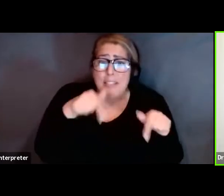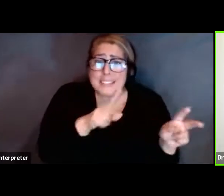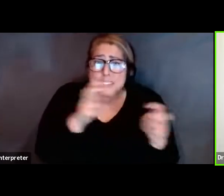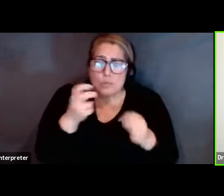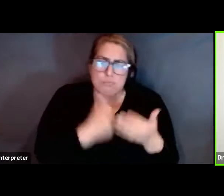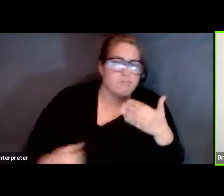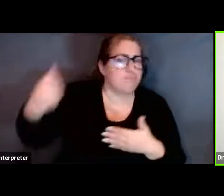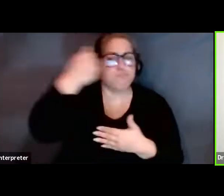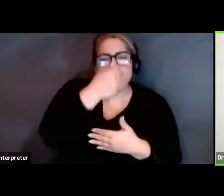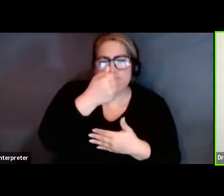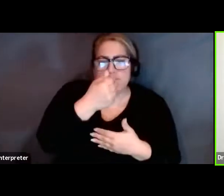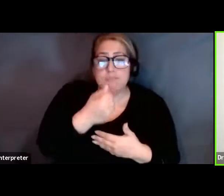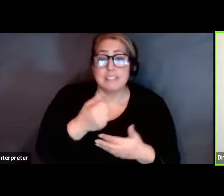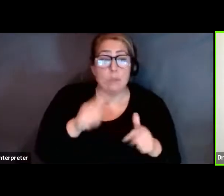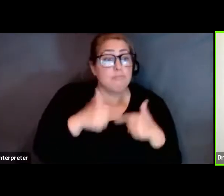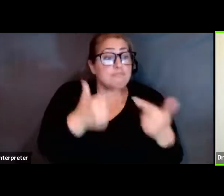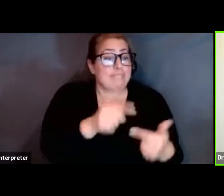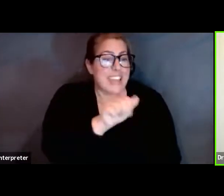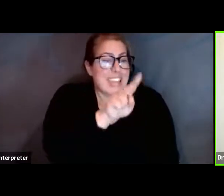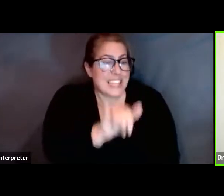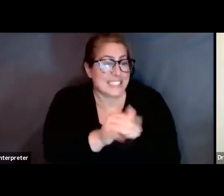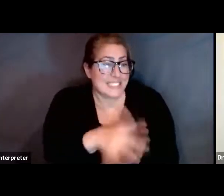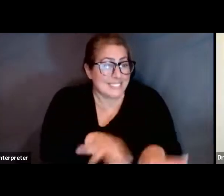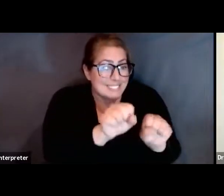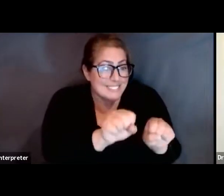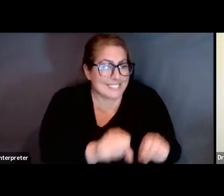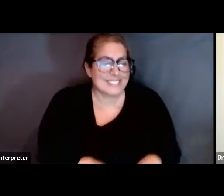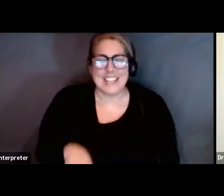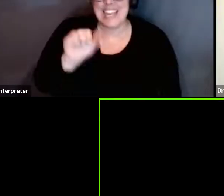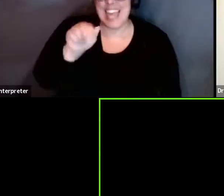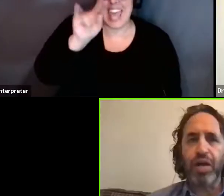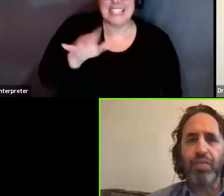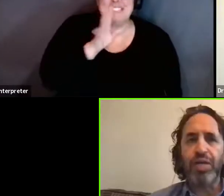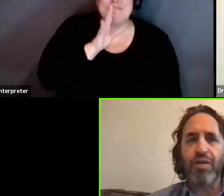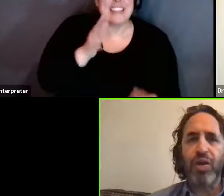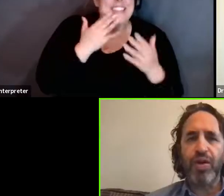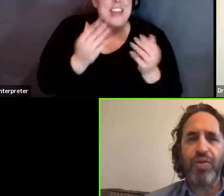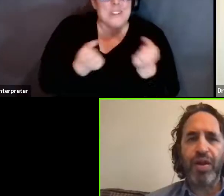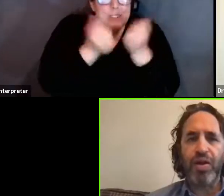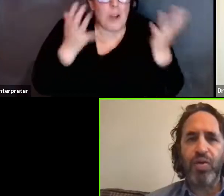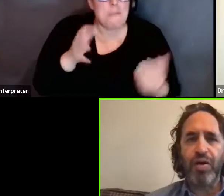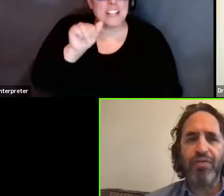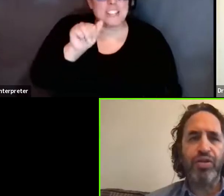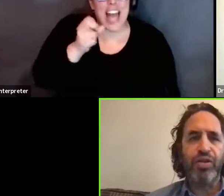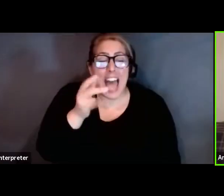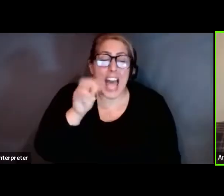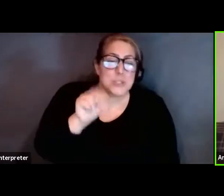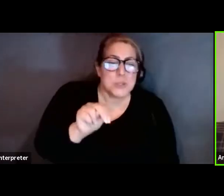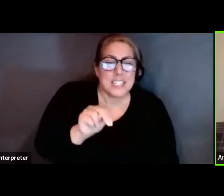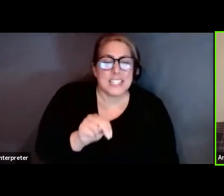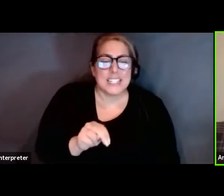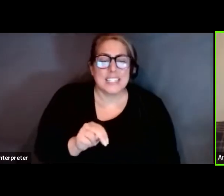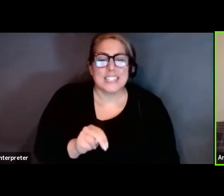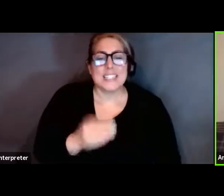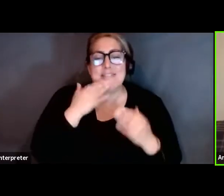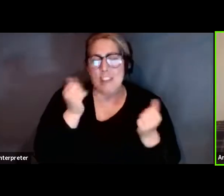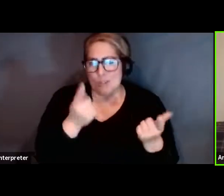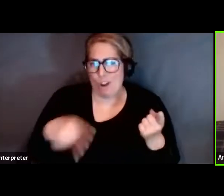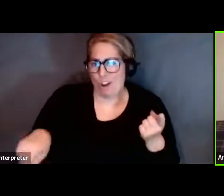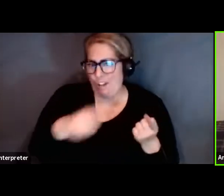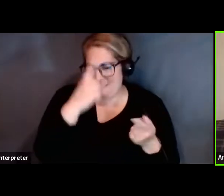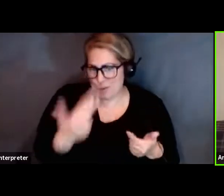priority. Over to you, Andy. Thanks so much, Ashwin, and welcome to everyone. Thank you all for joining us this